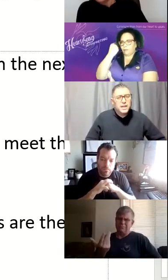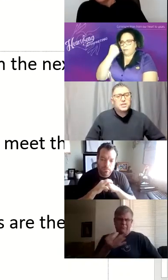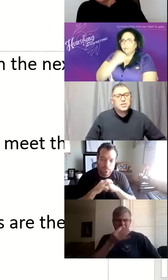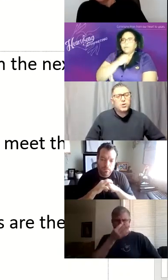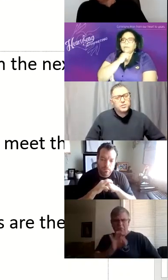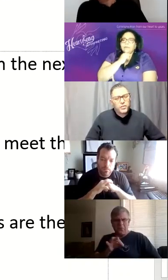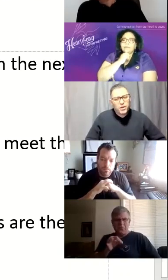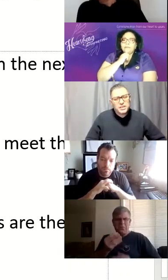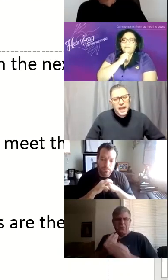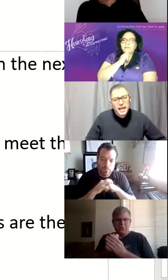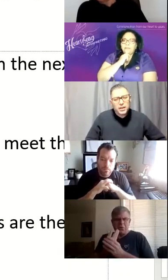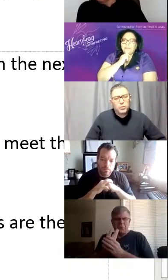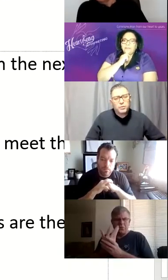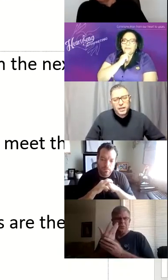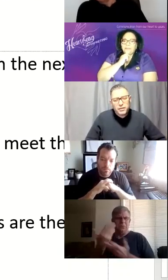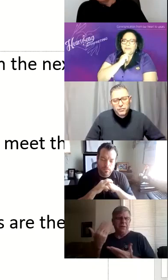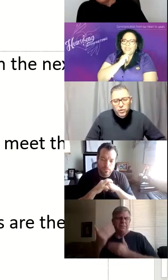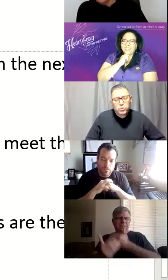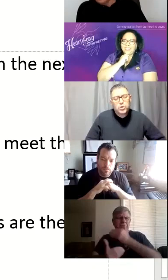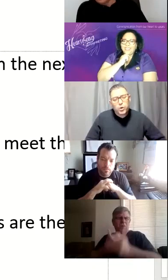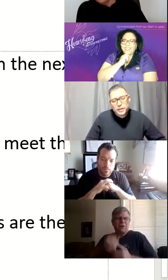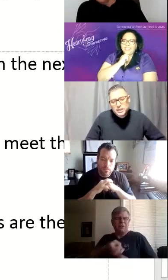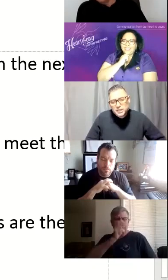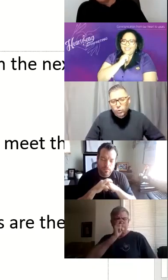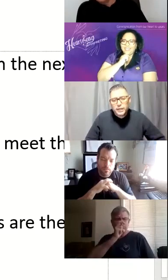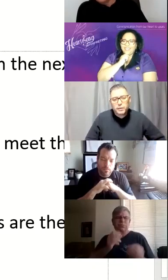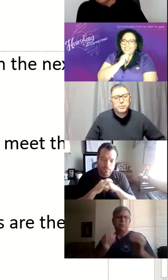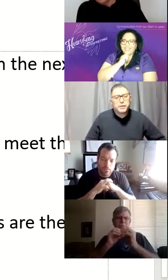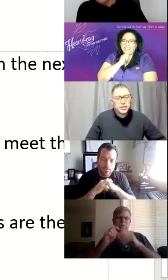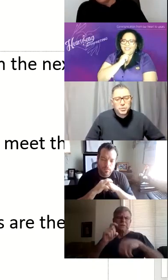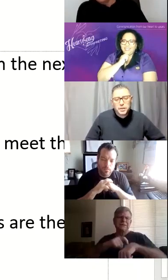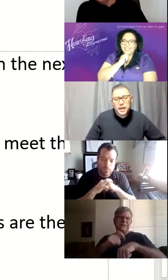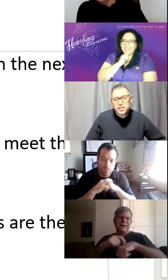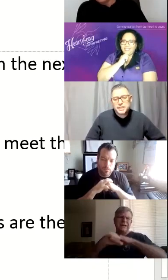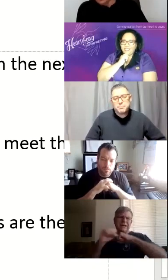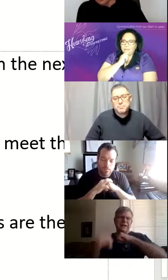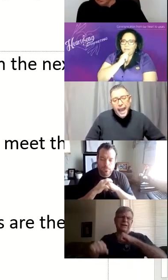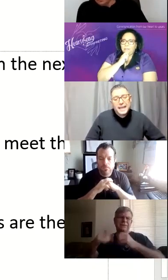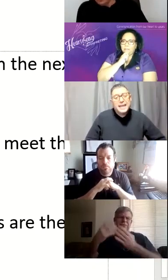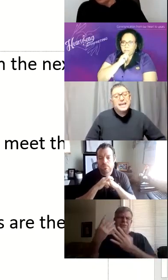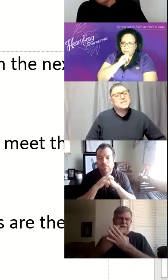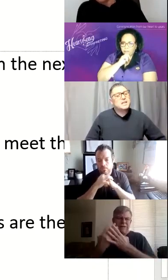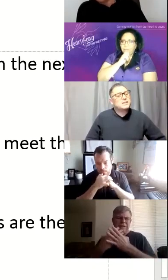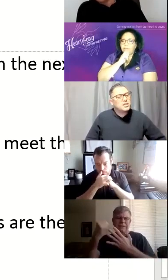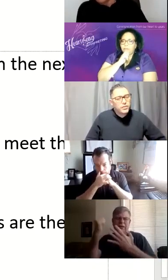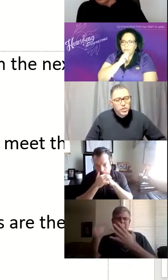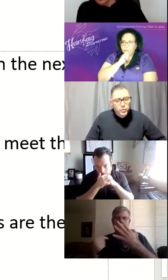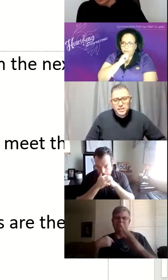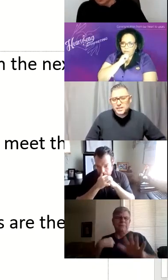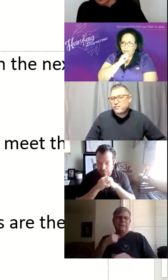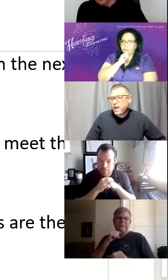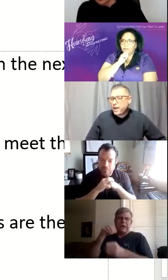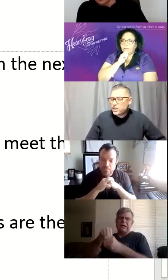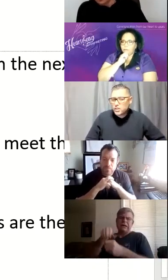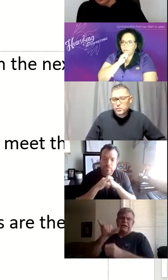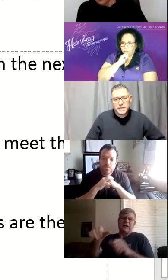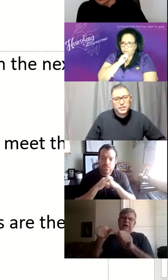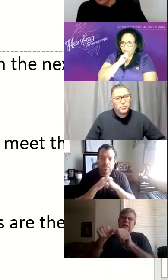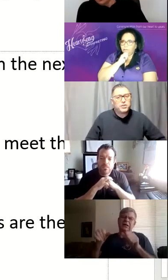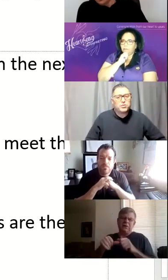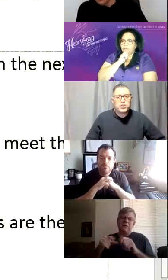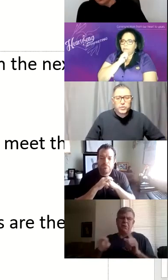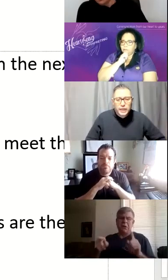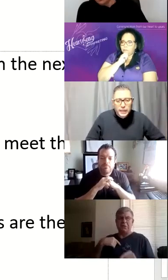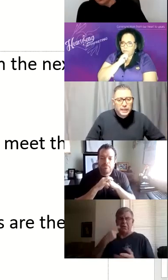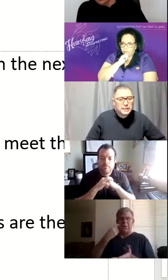rewritten. So as far as I know, we've got a few. We're growing slowly. We're bringing the interpreting agency back. That's got lots of restrictions. It's very strict. We